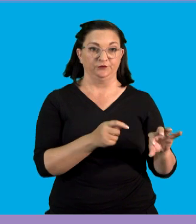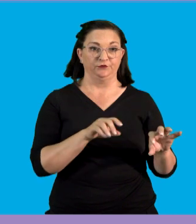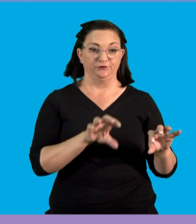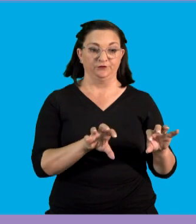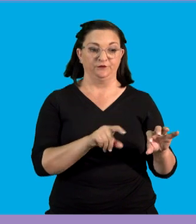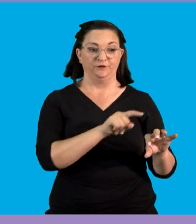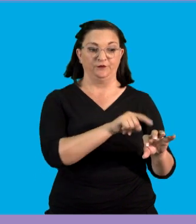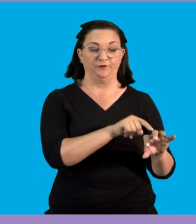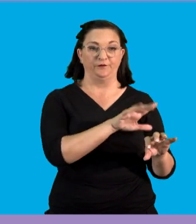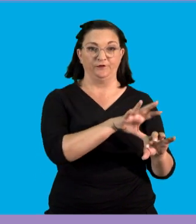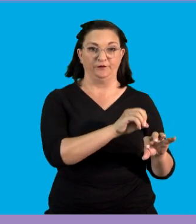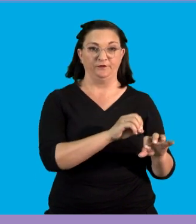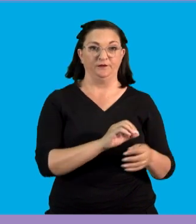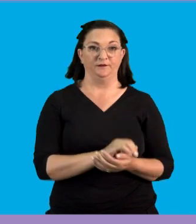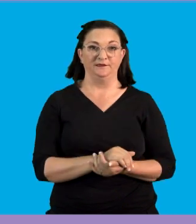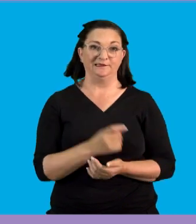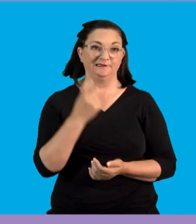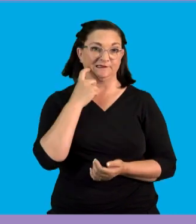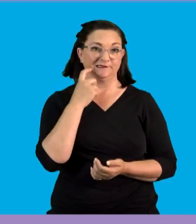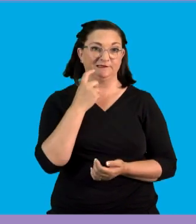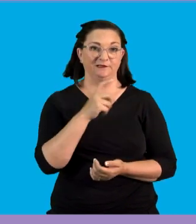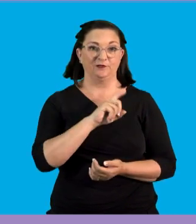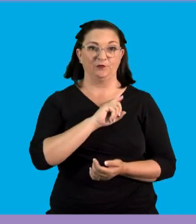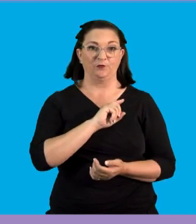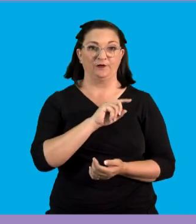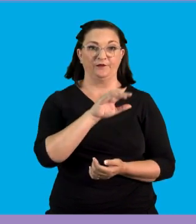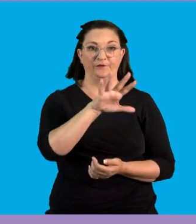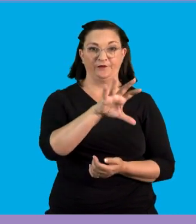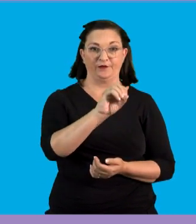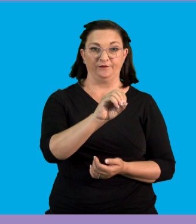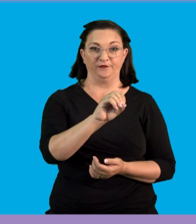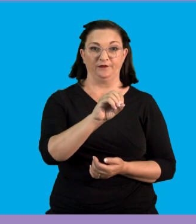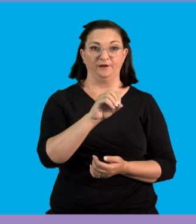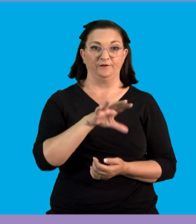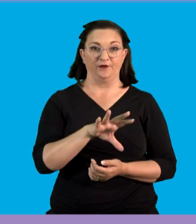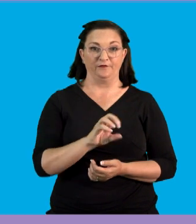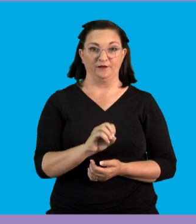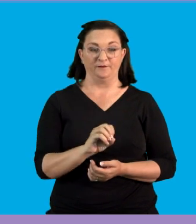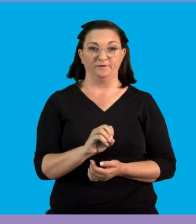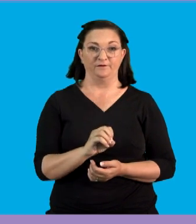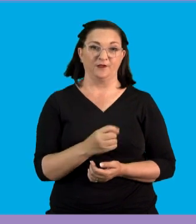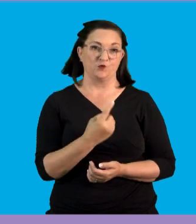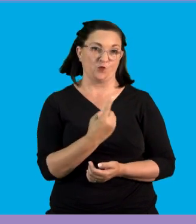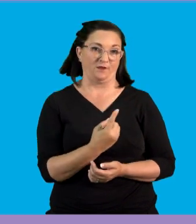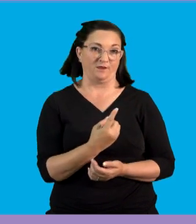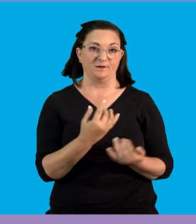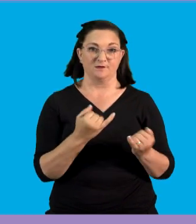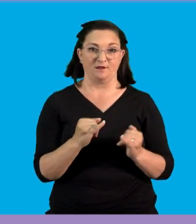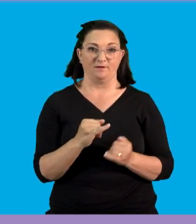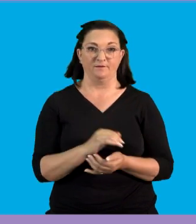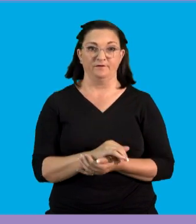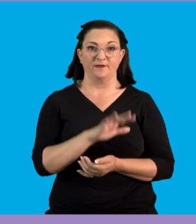of 50. And that one is an easy one because we are thinking of our properties of 1. We know